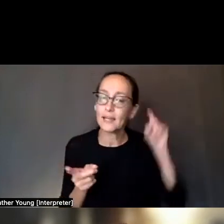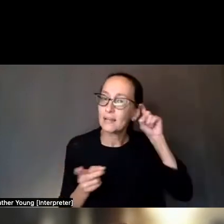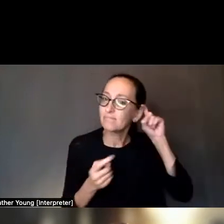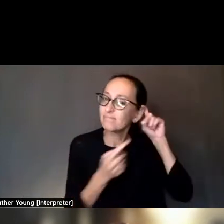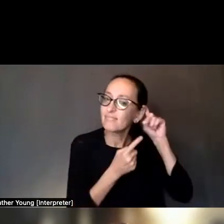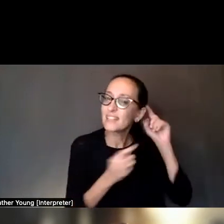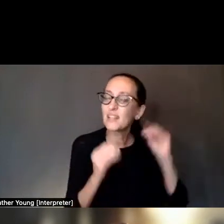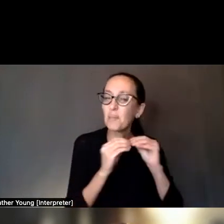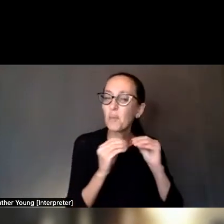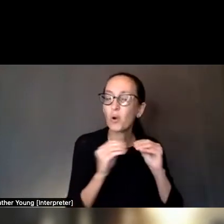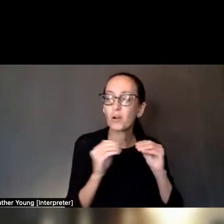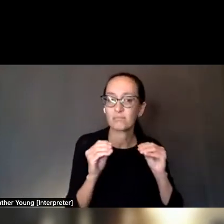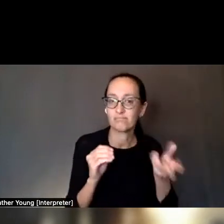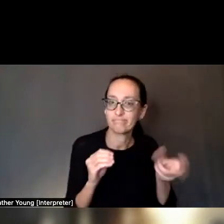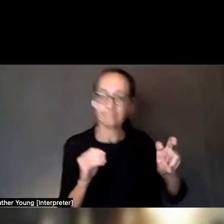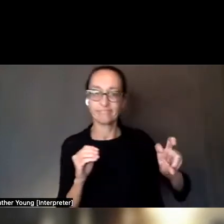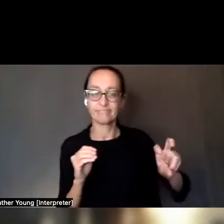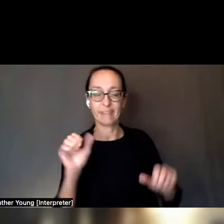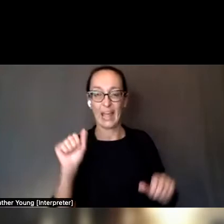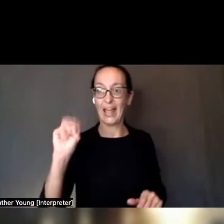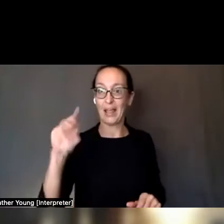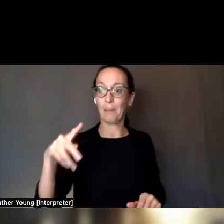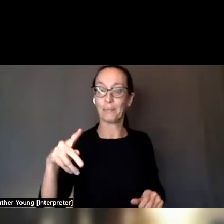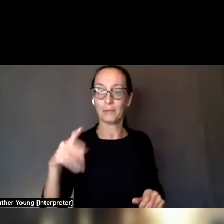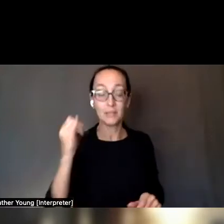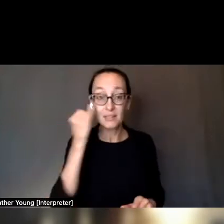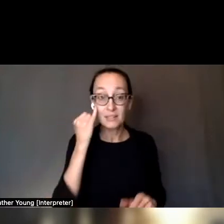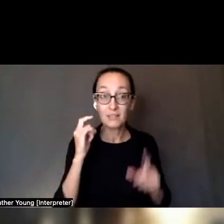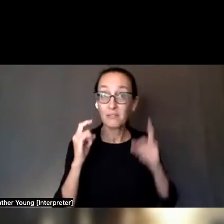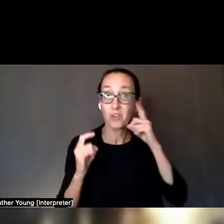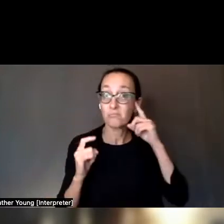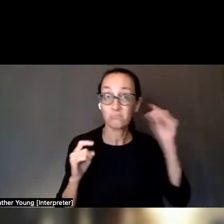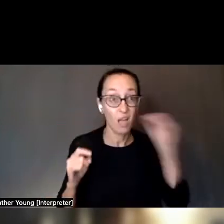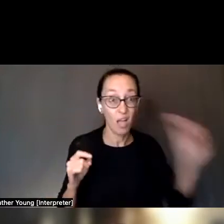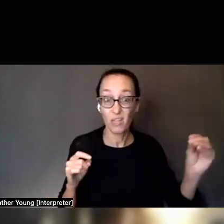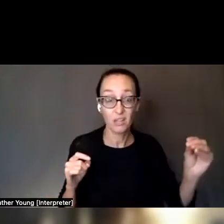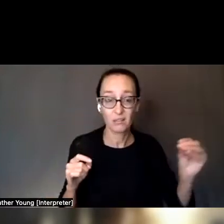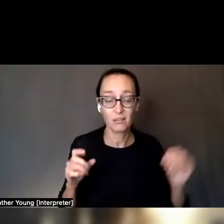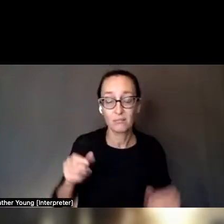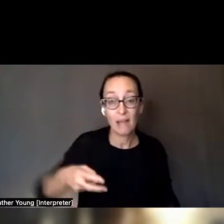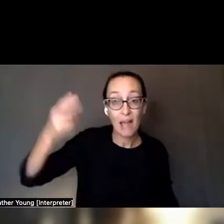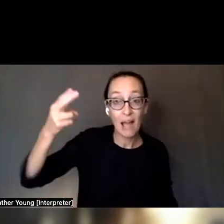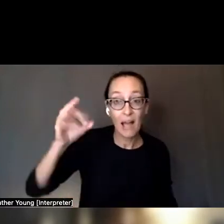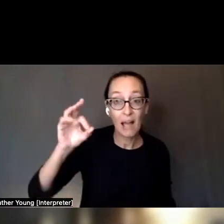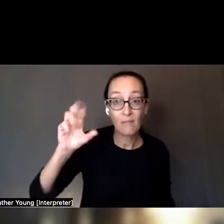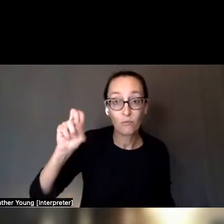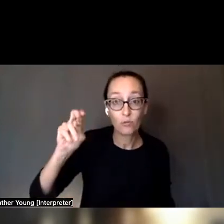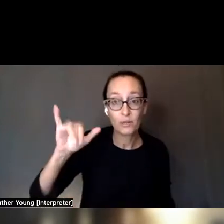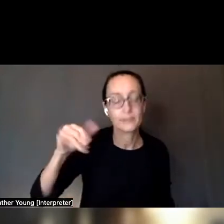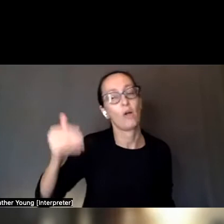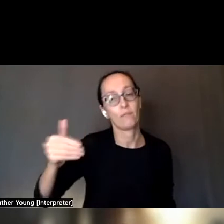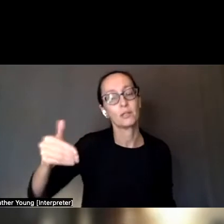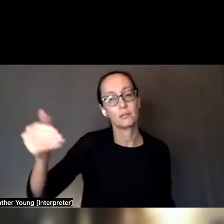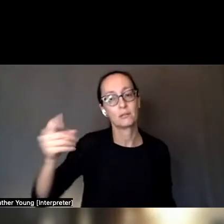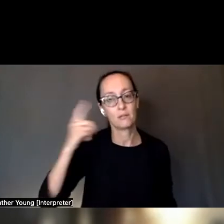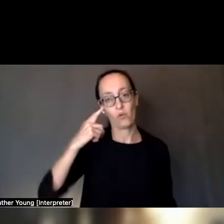amplifying that sound that comes in. And so if somebody doesn't get any sound at very high frequencies, which is often the case for those